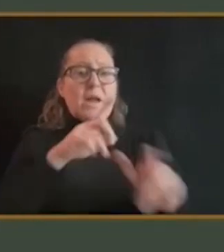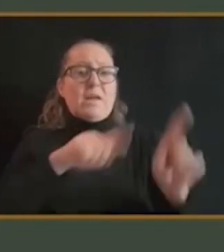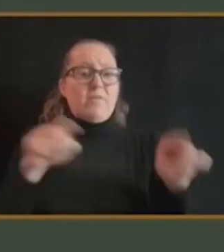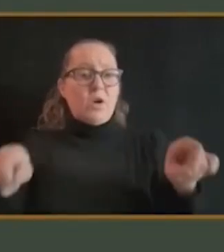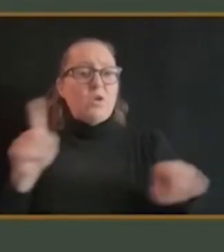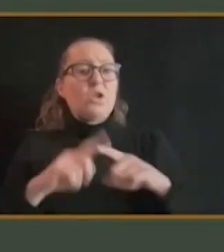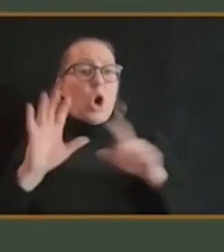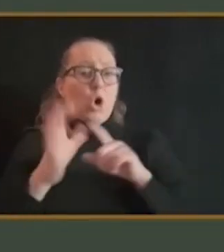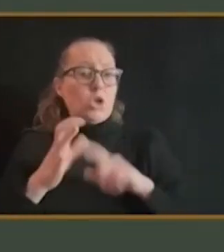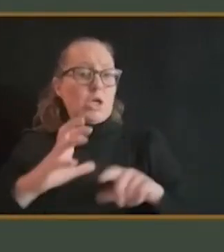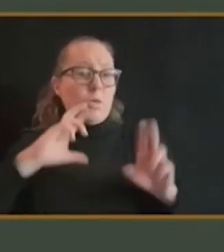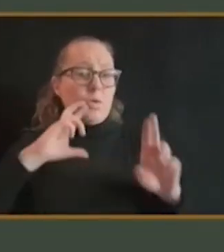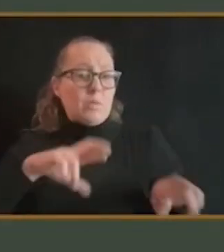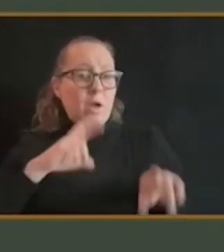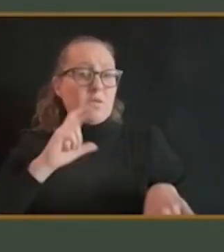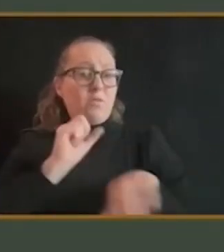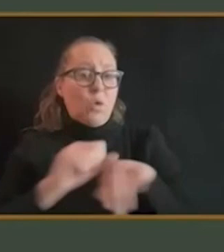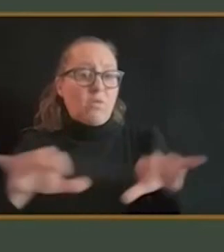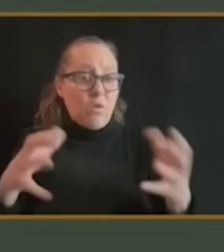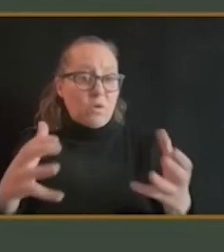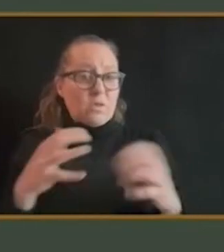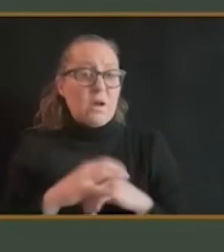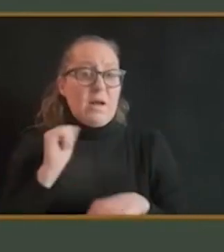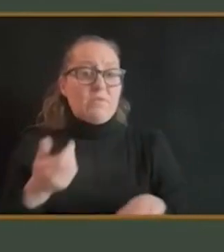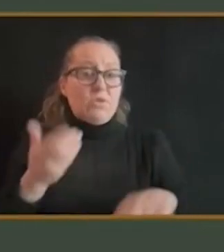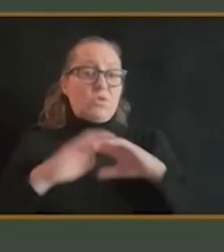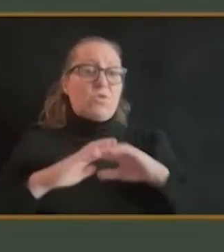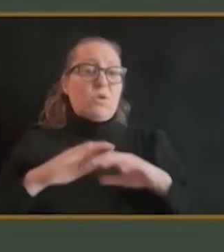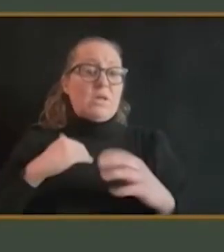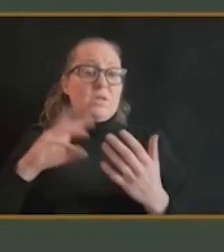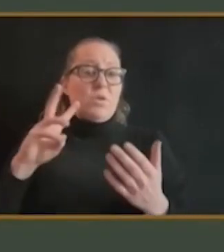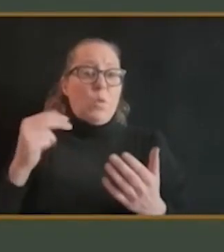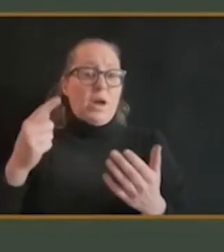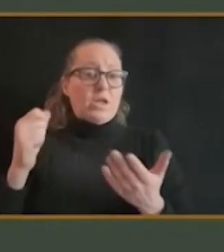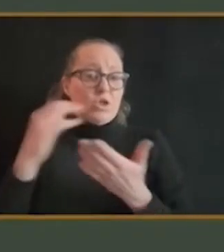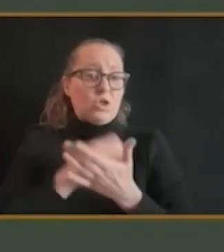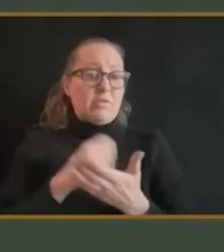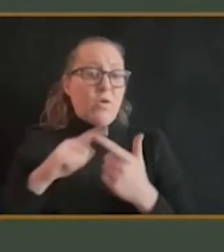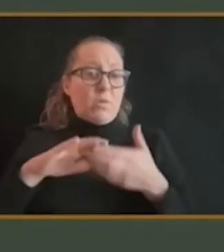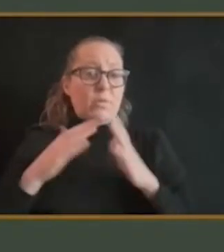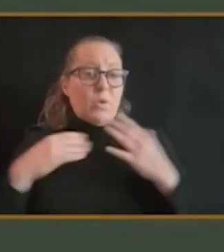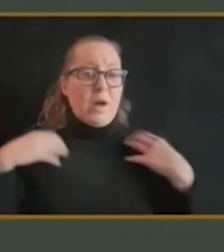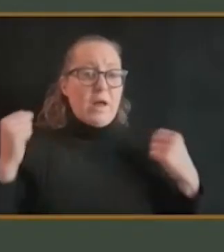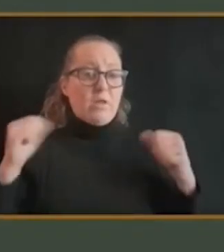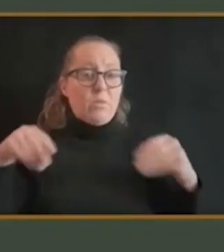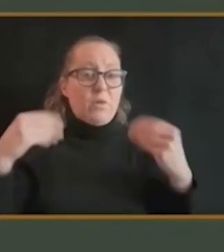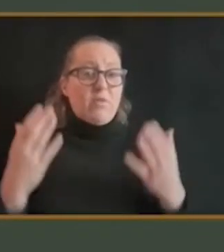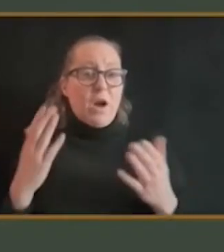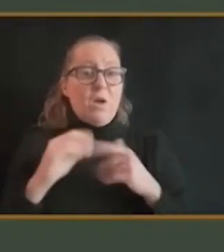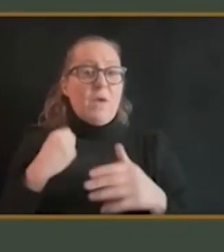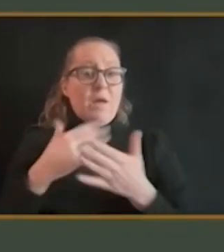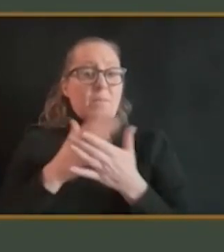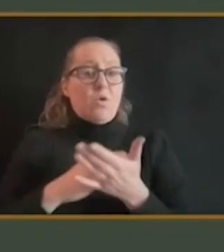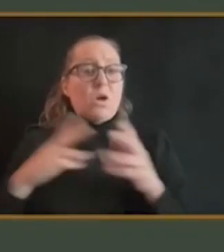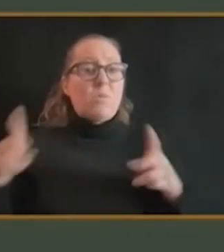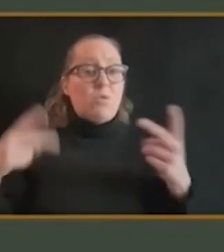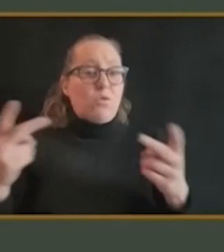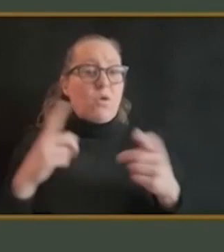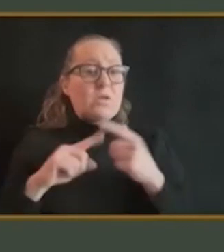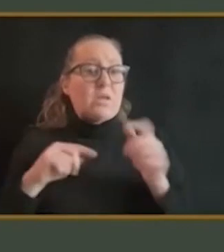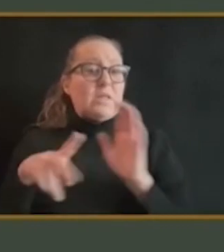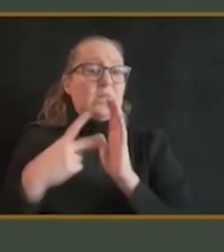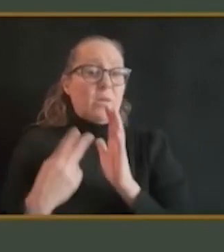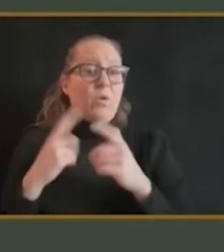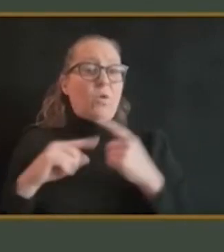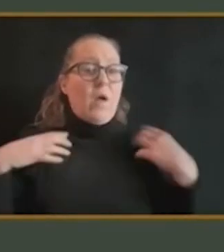workforce. We must increase wages for community health providers. My budget proposes doubling the Oregon Health Authority's health